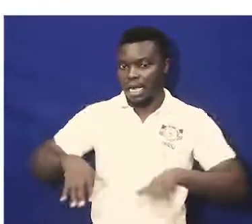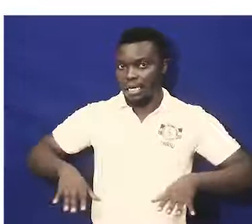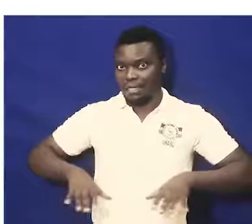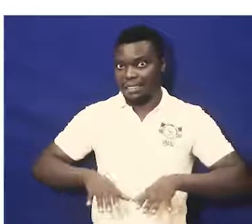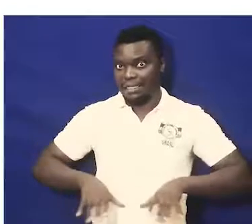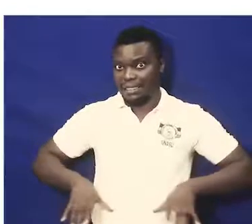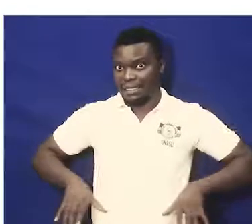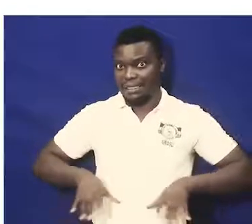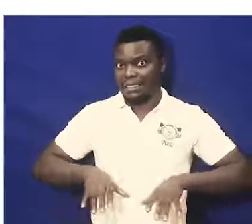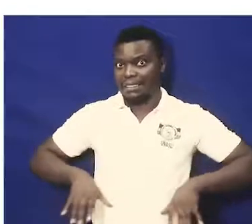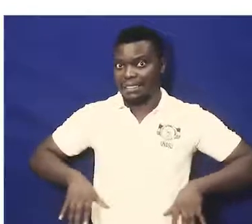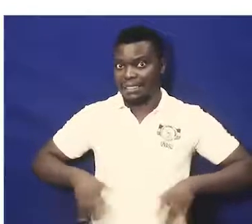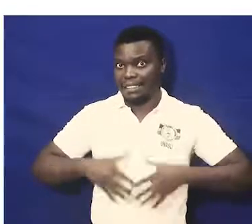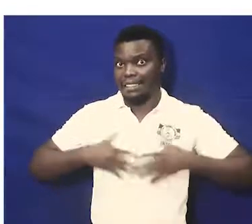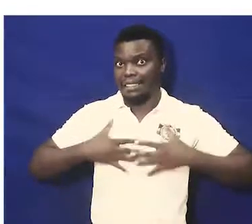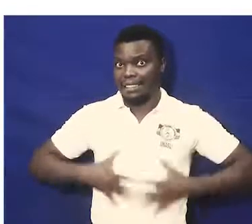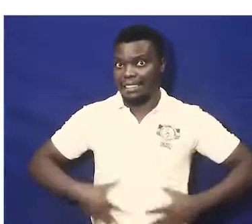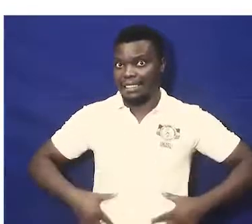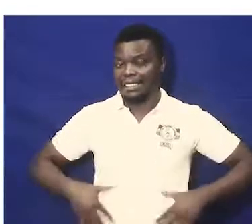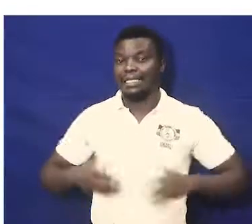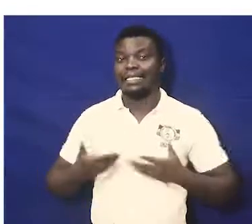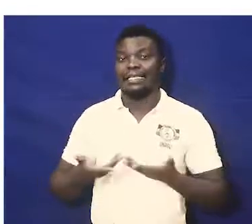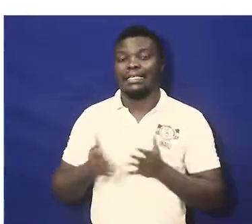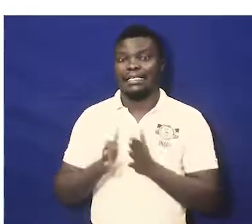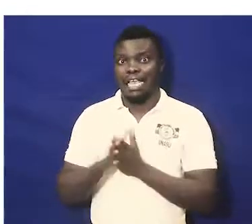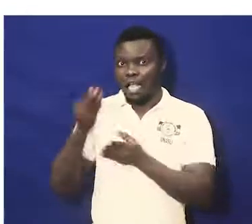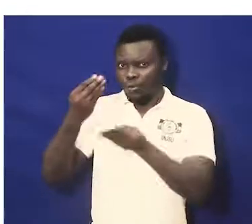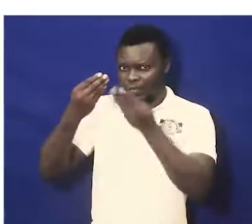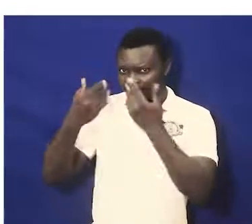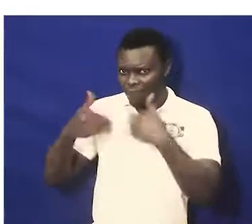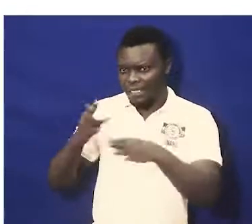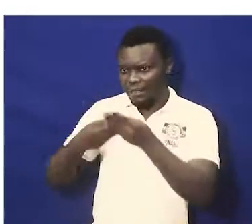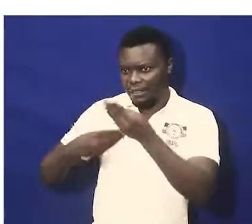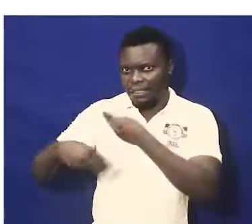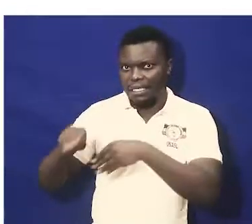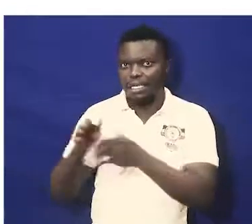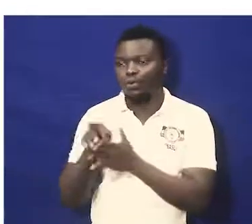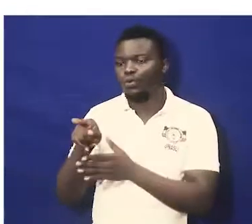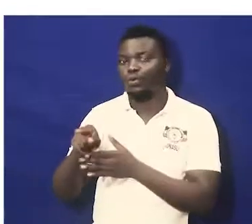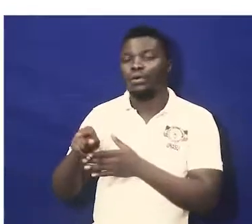Then she sells the skirt at